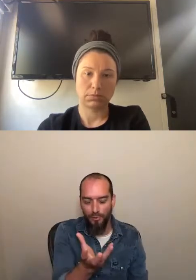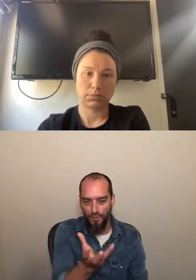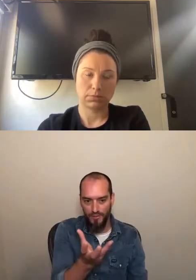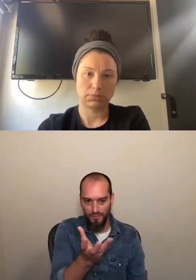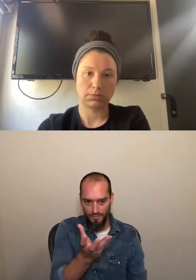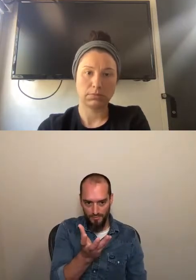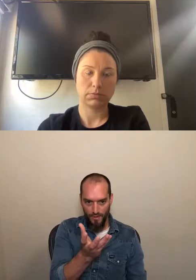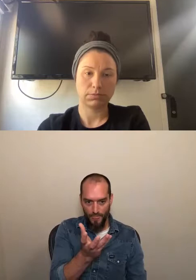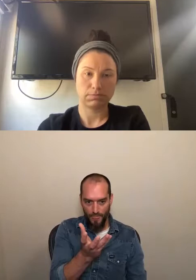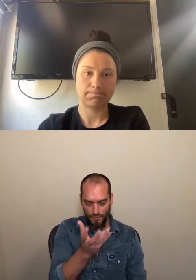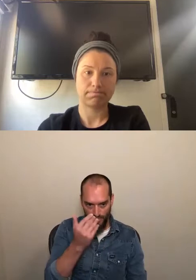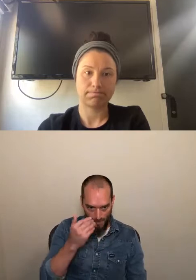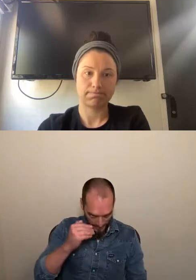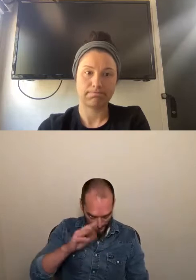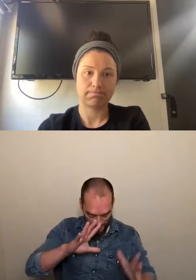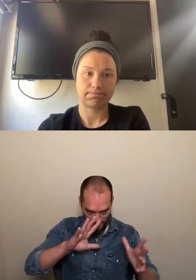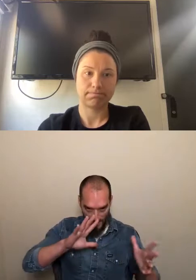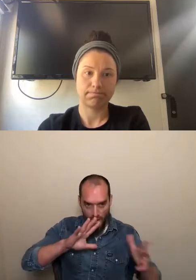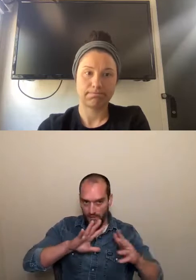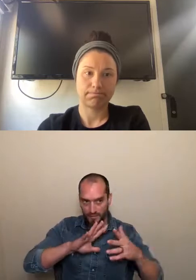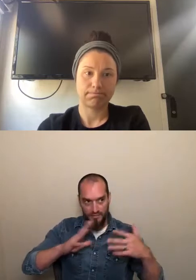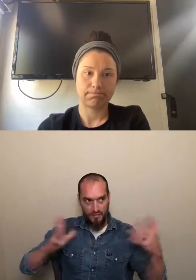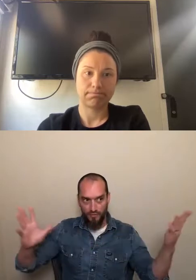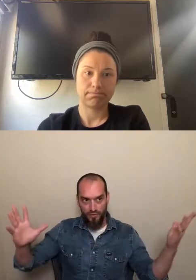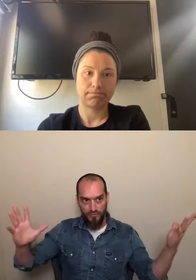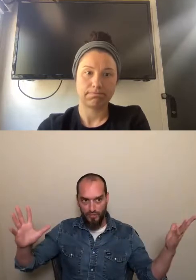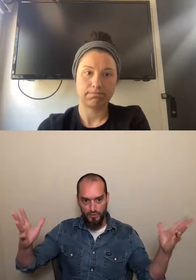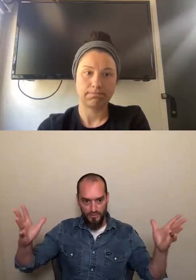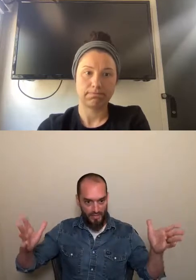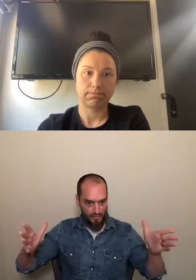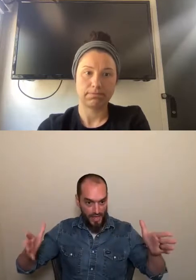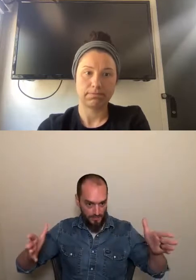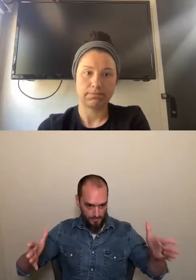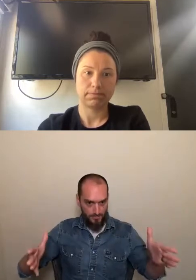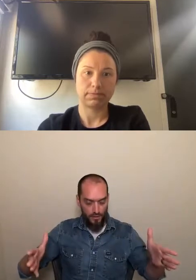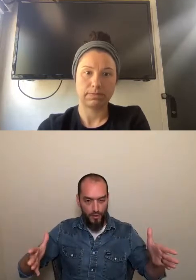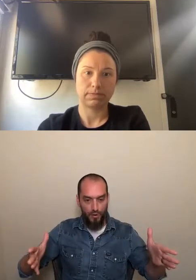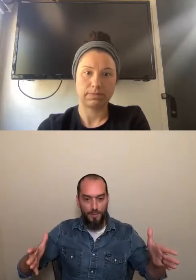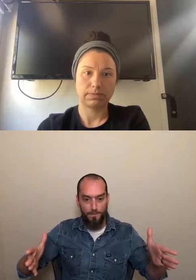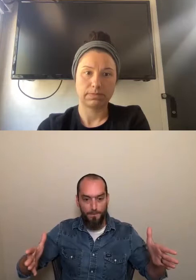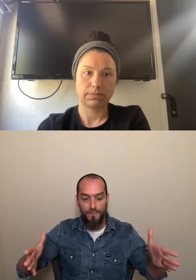one apartment. So that means the entire, let's say there are 50 units in that apartment